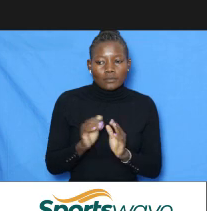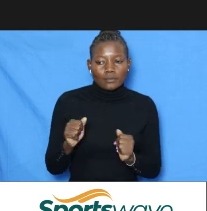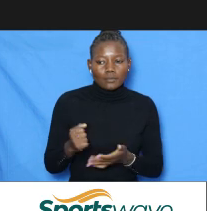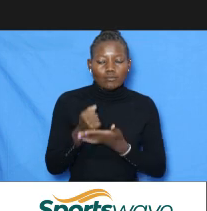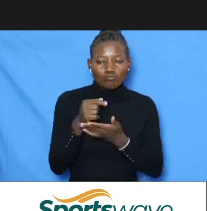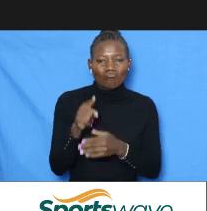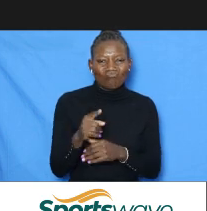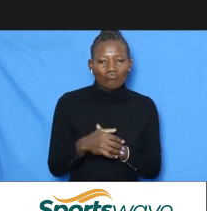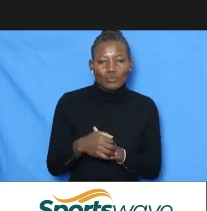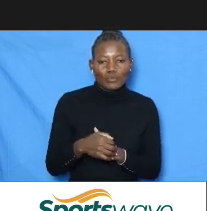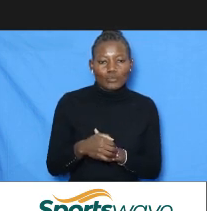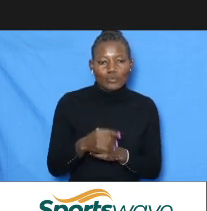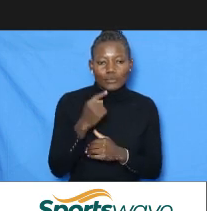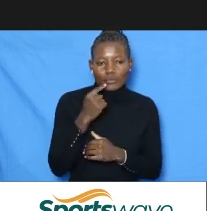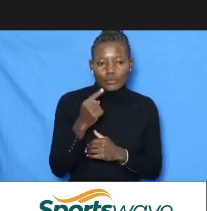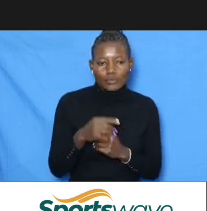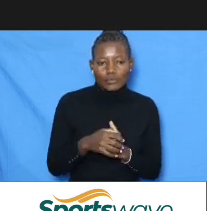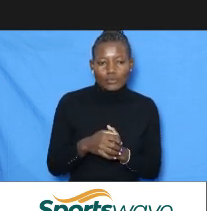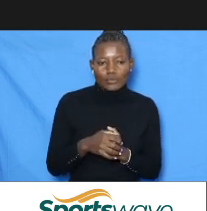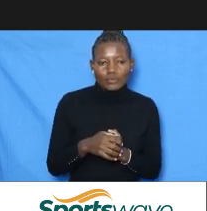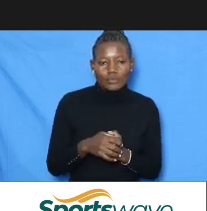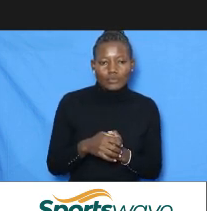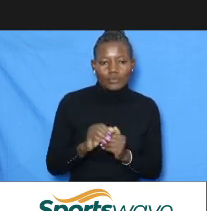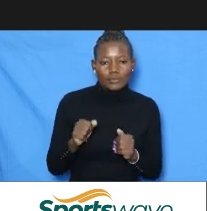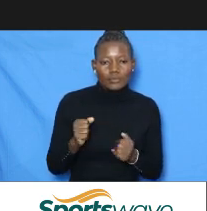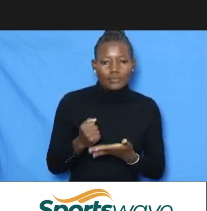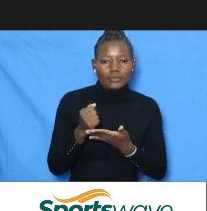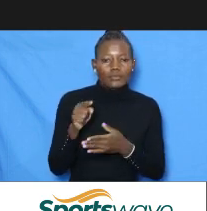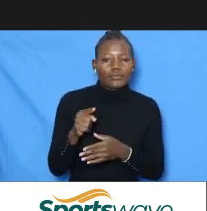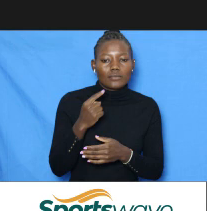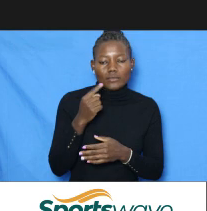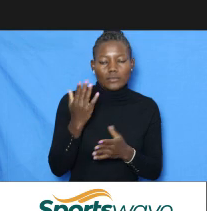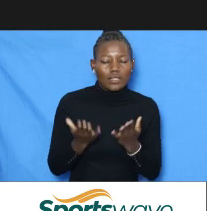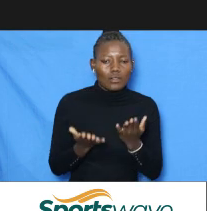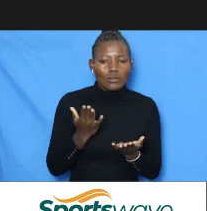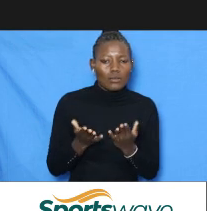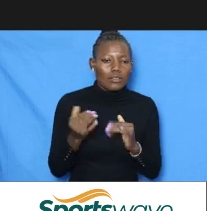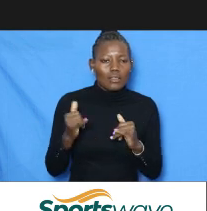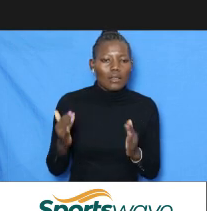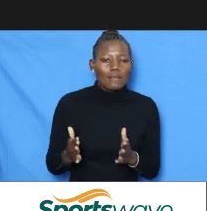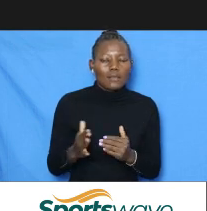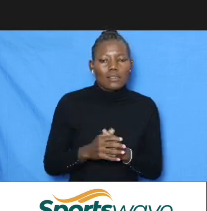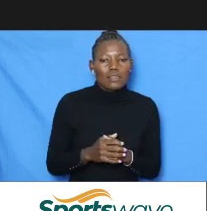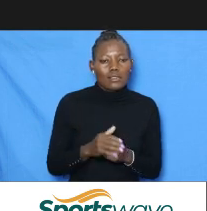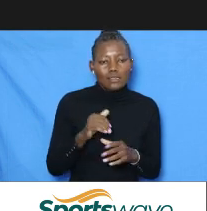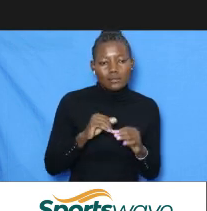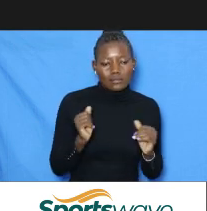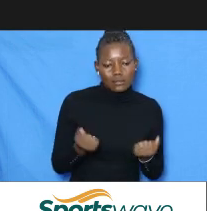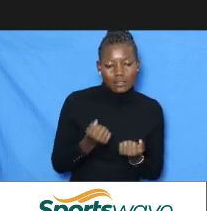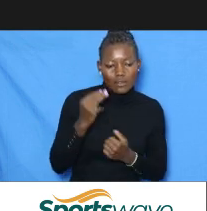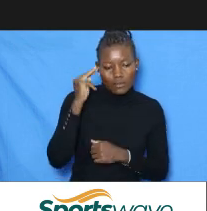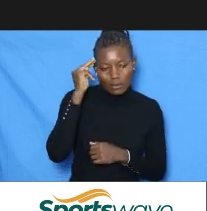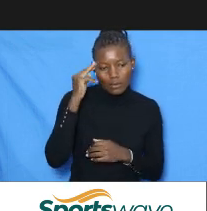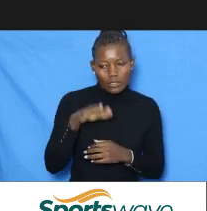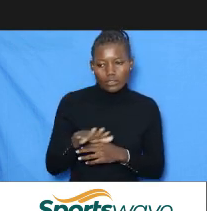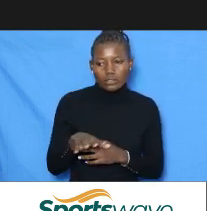you tell, especially the recognition tool, it can help you tell whether an athlete is actually in a safe mental space or